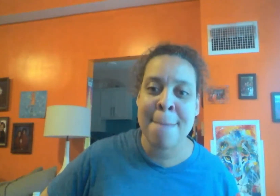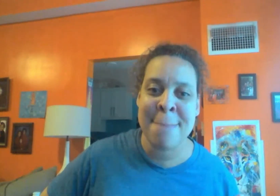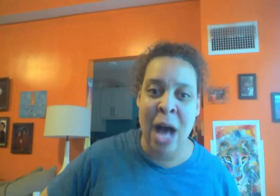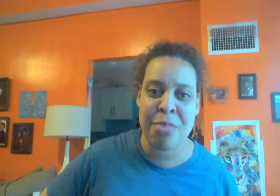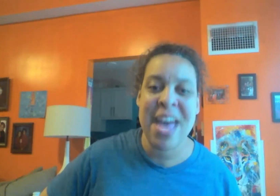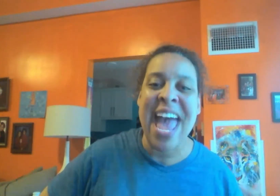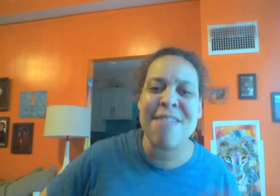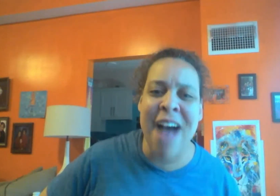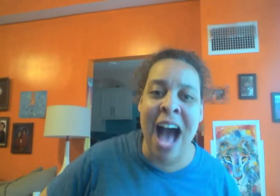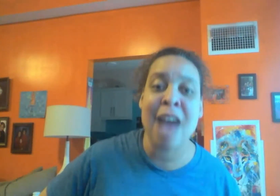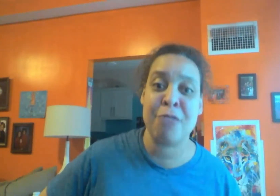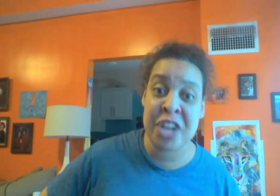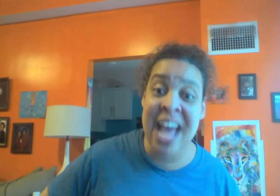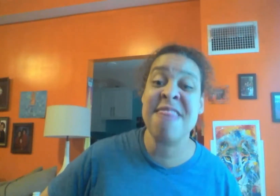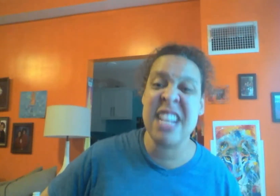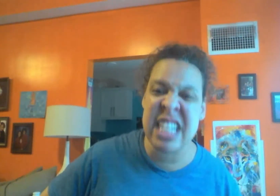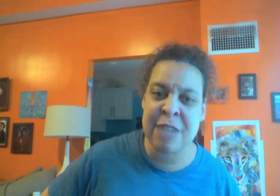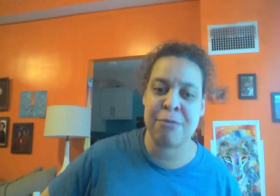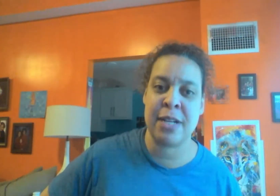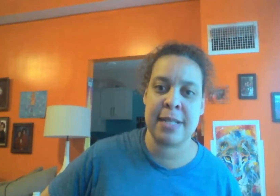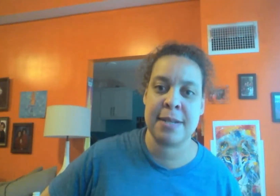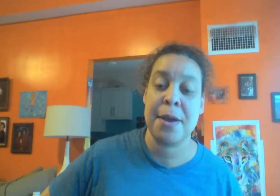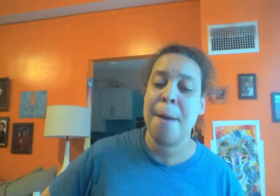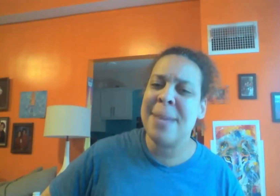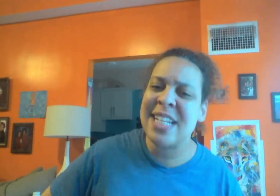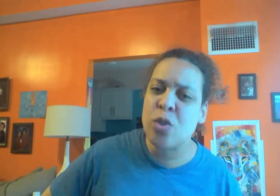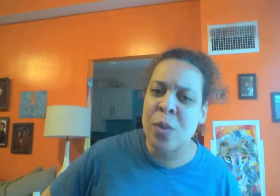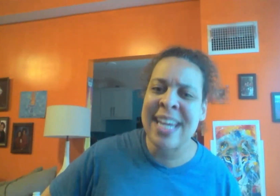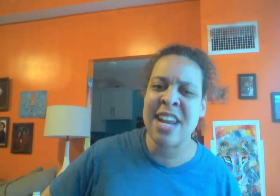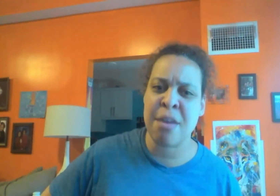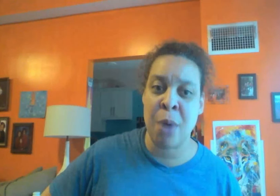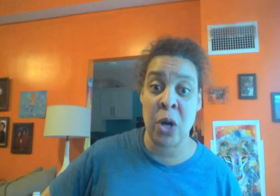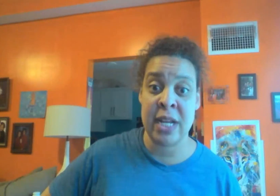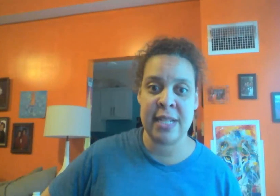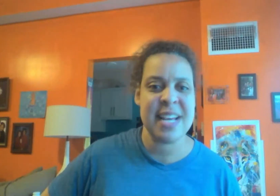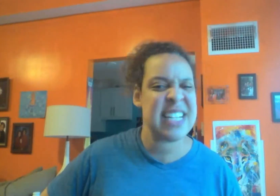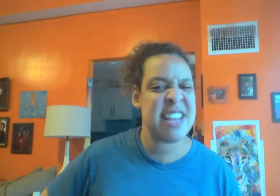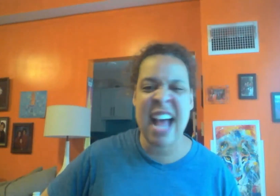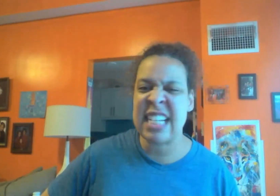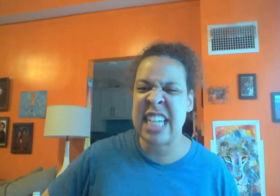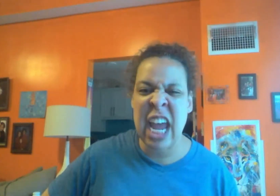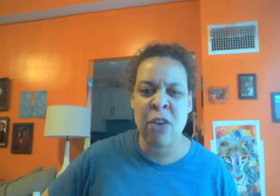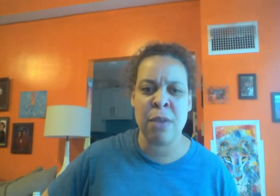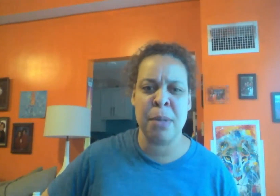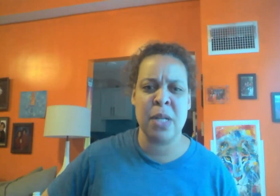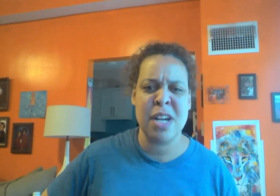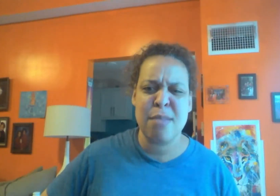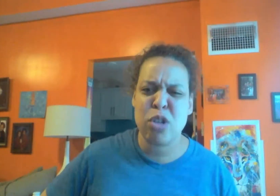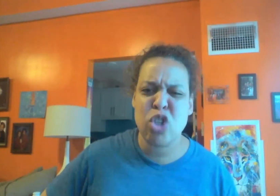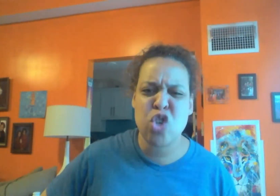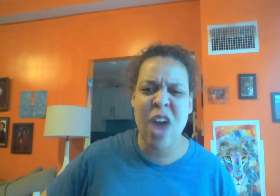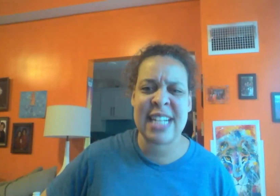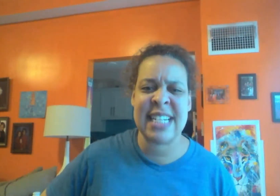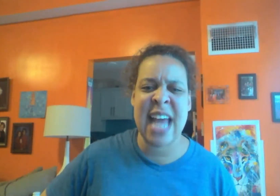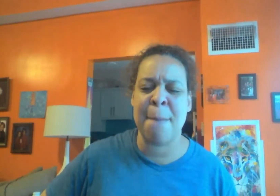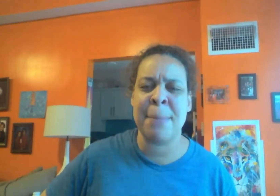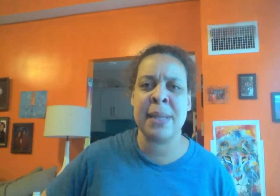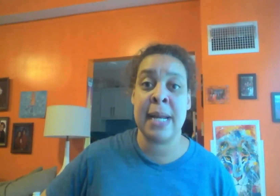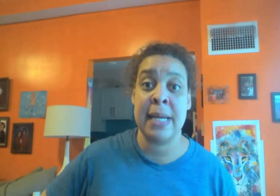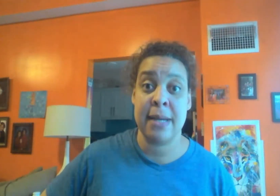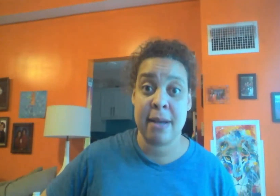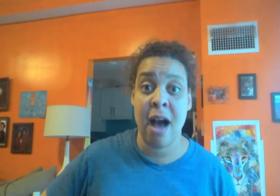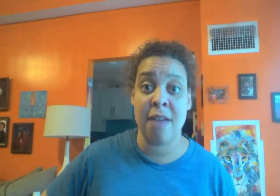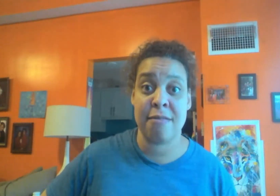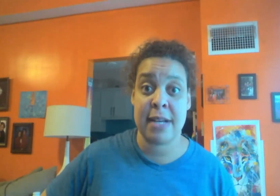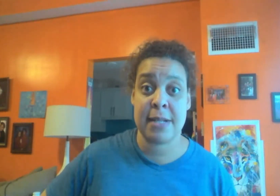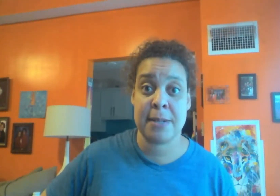of my mouth if I forget the difference between the parties to that terrible, protracted, and